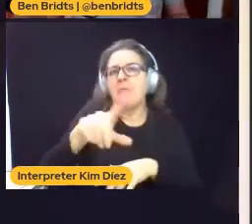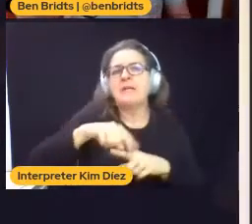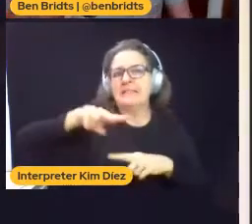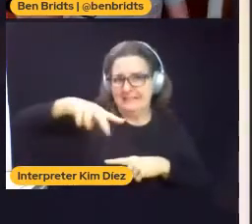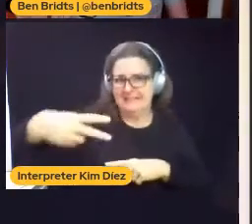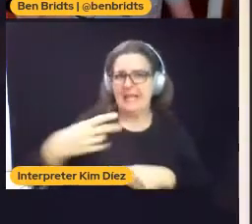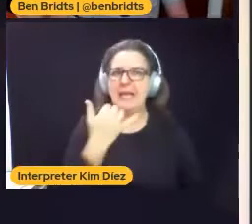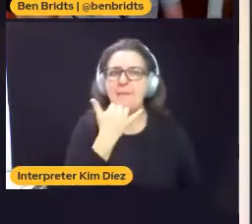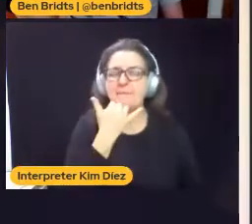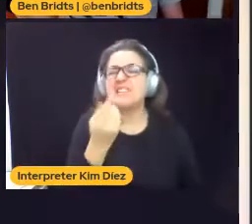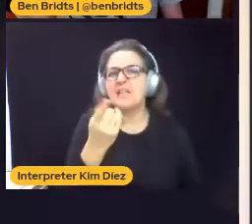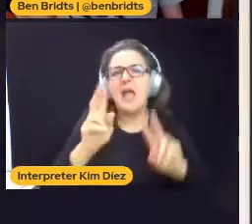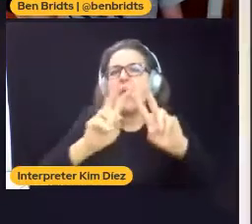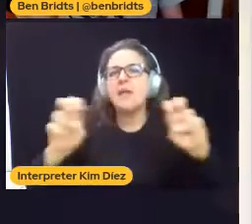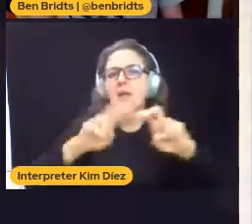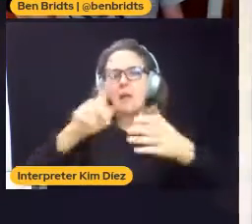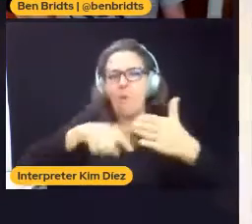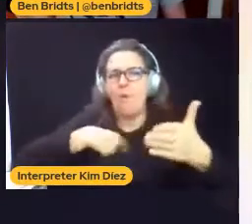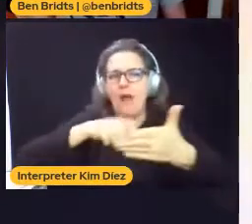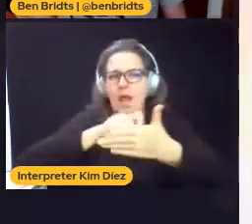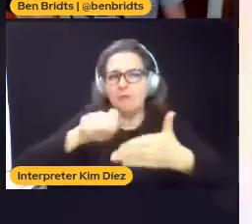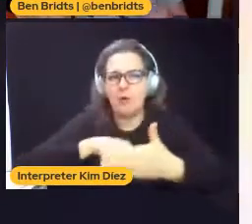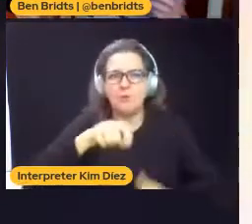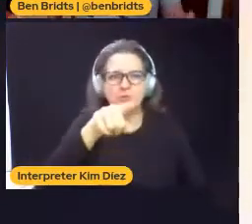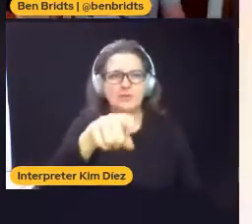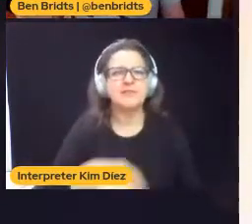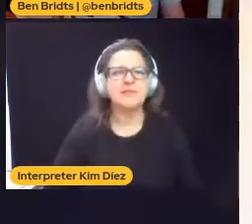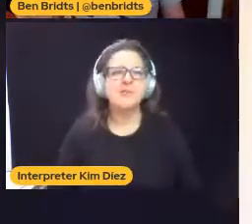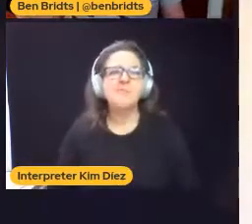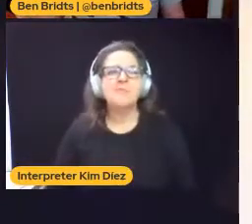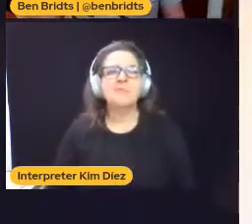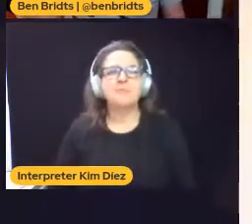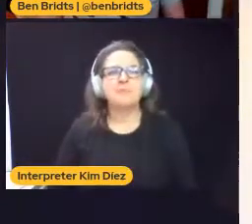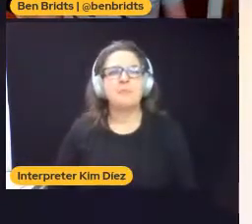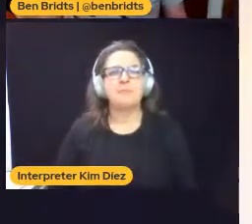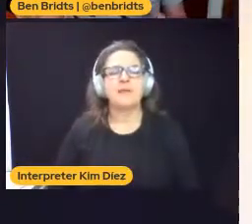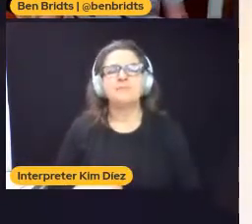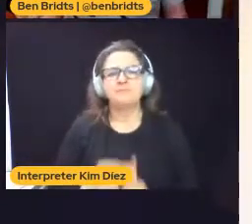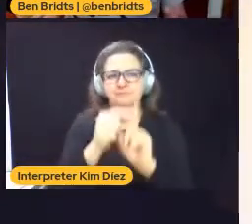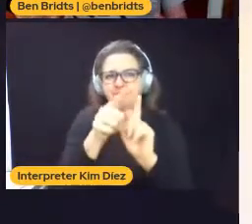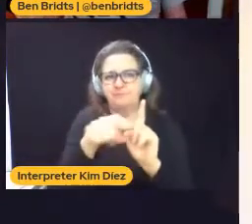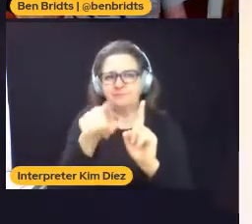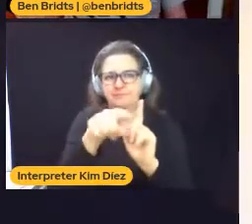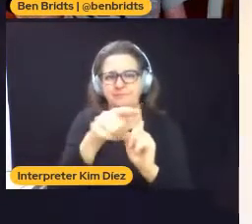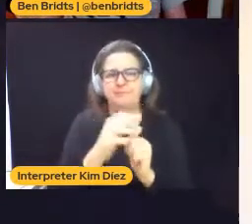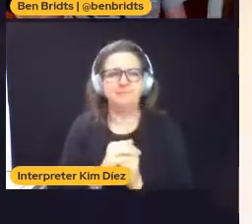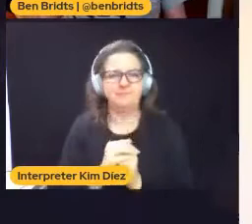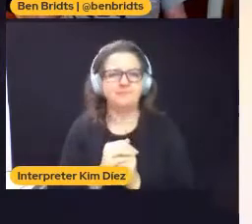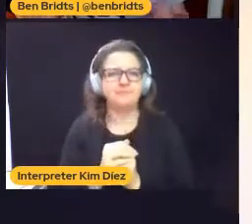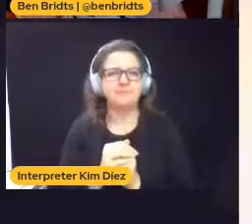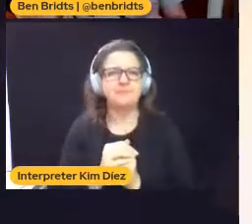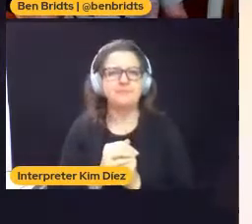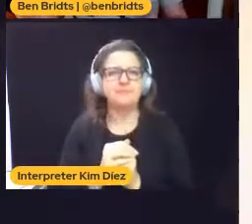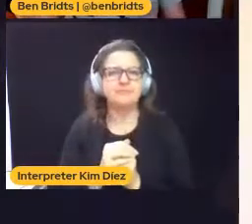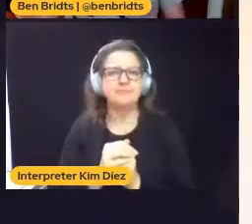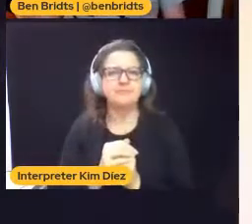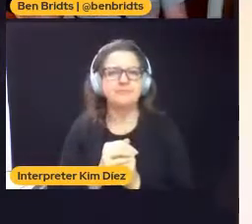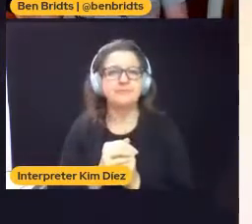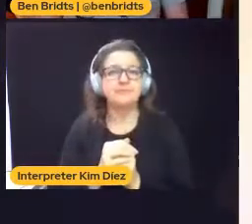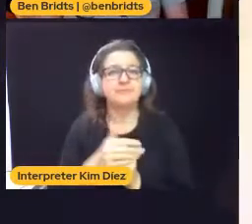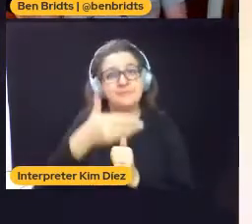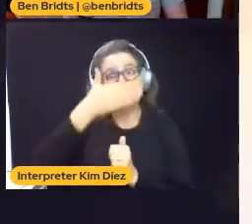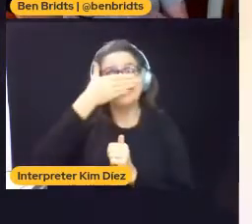bit of a closer look at what I wrote, especially on this part, maybe even a look that's a little bit